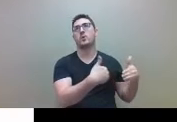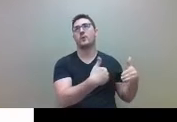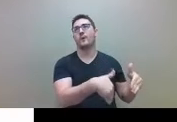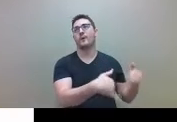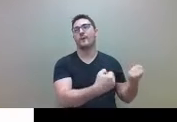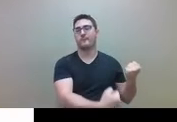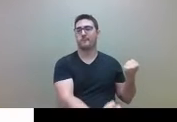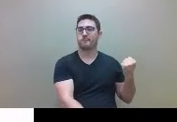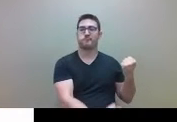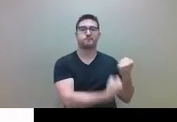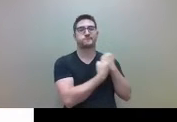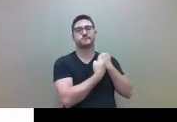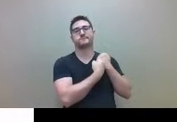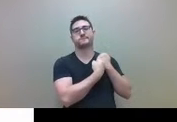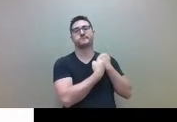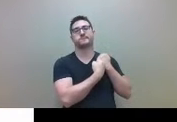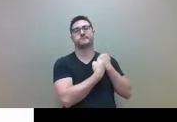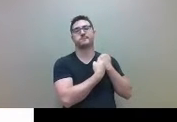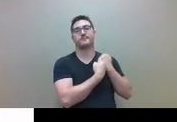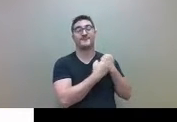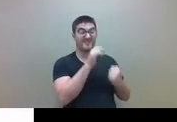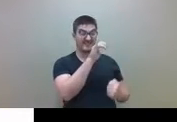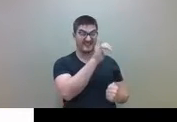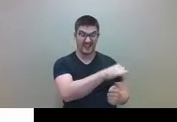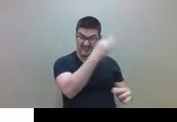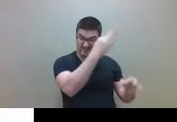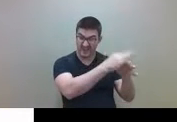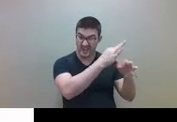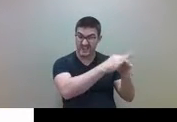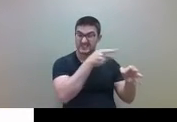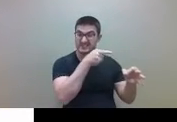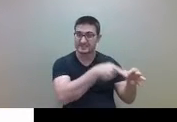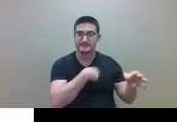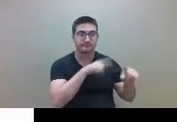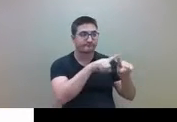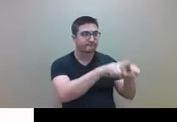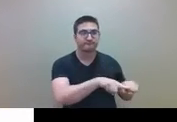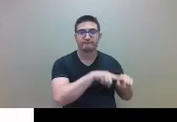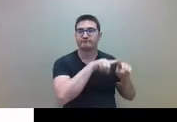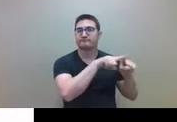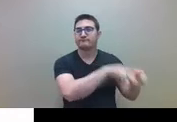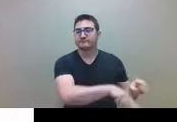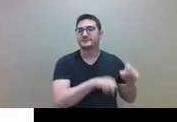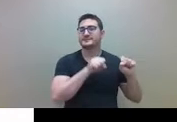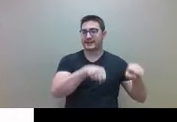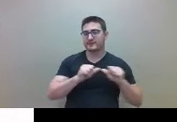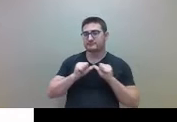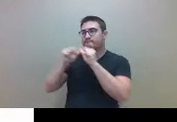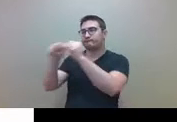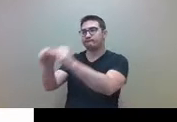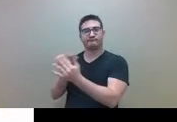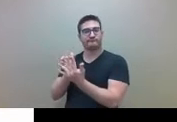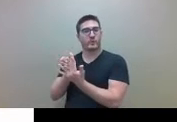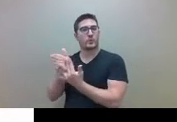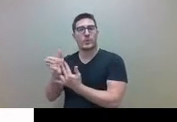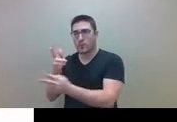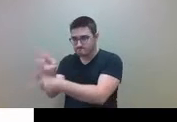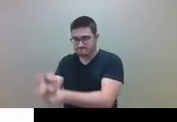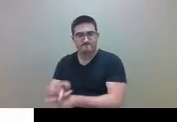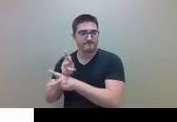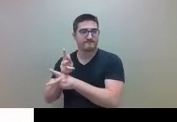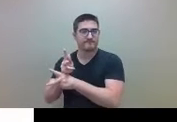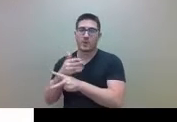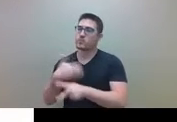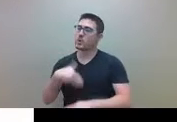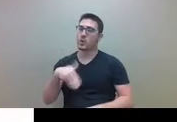it helped me to persevere. That was one thing. So that was a very strong piece of the pie for me, that